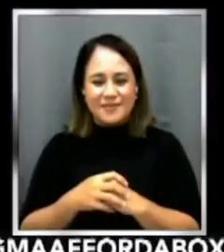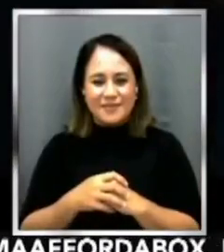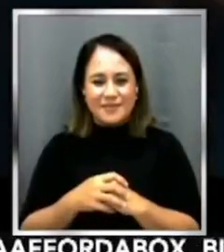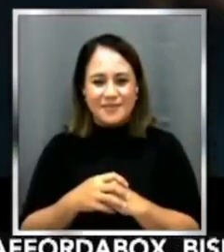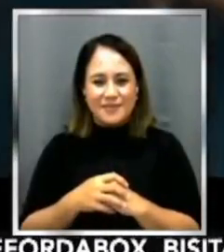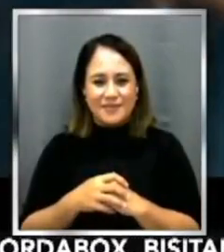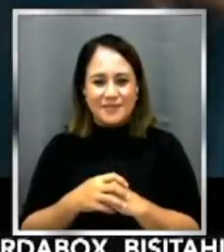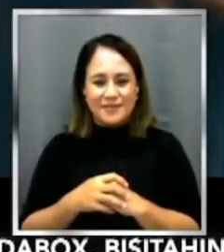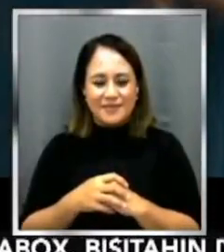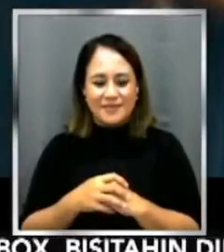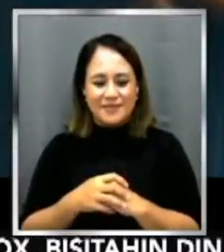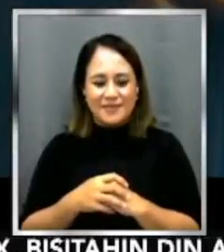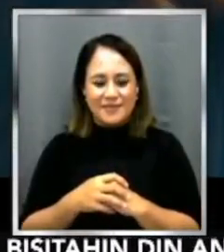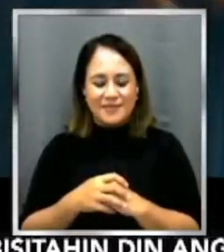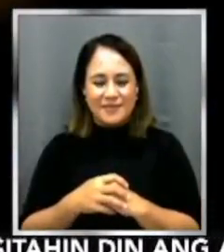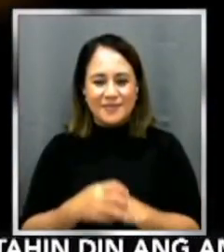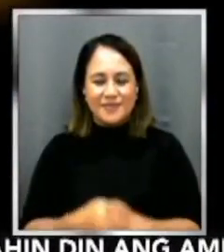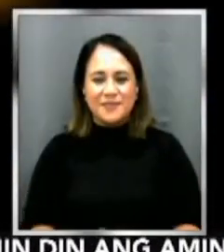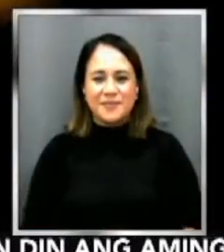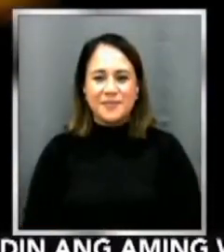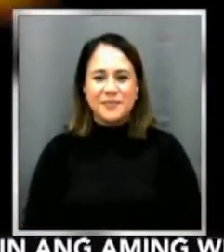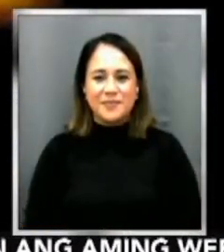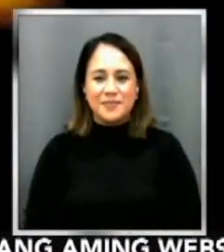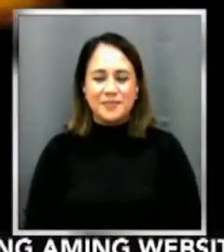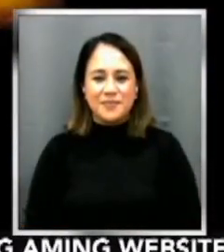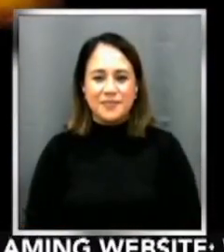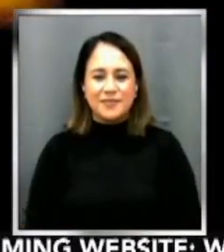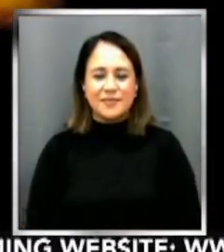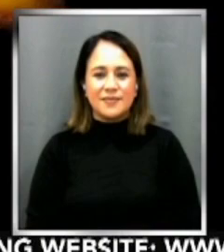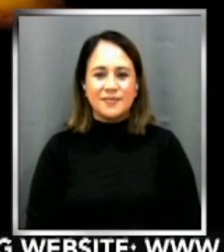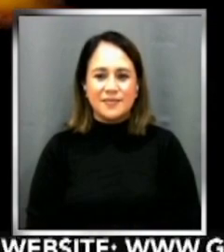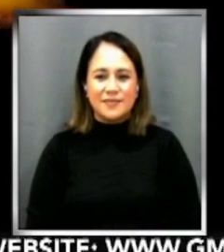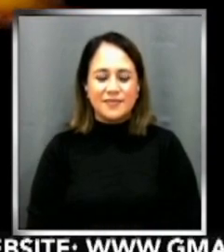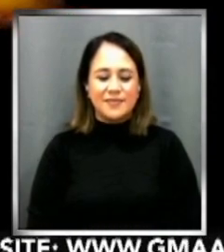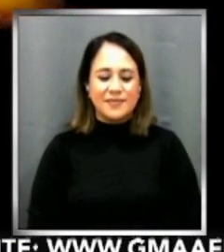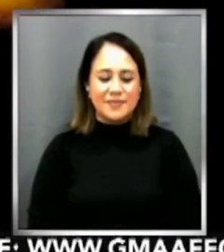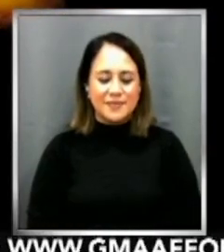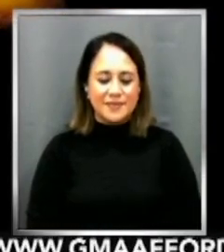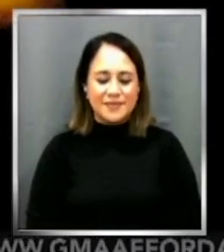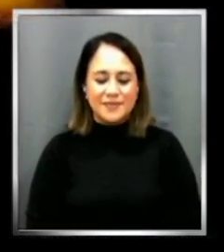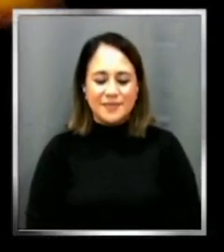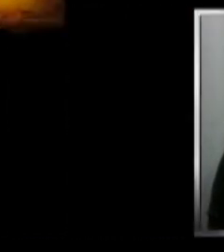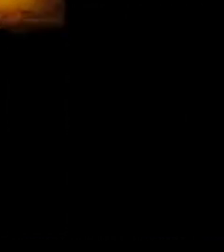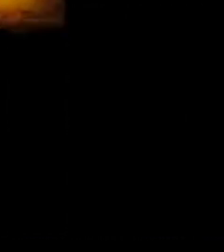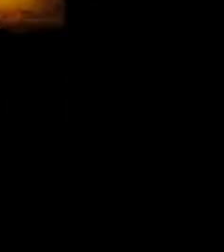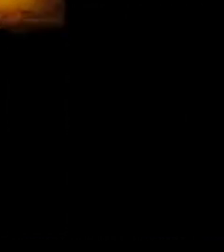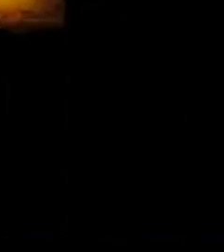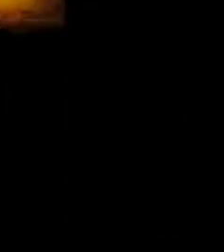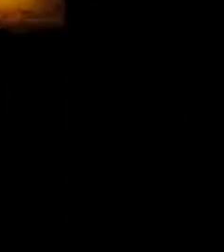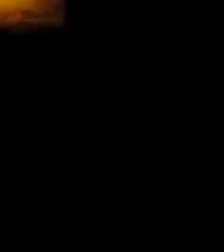Why do they always have to go bigger? Nelson Canlas, updated sa Showbiz Happenings.